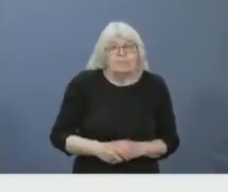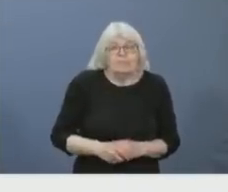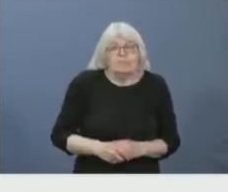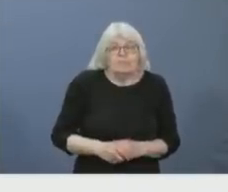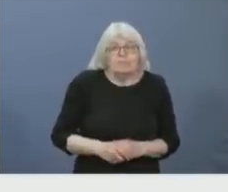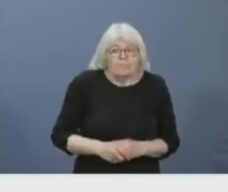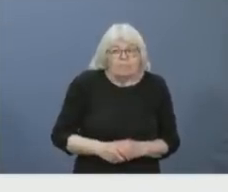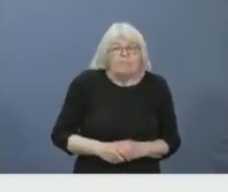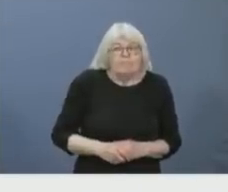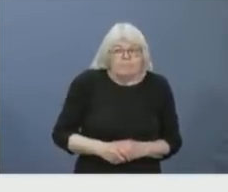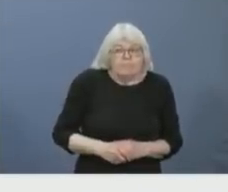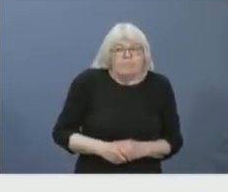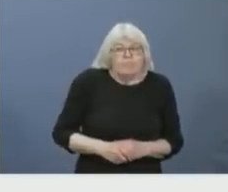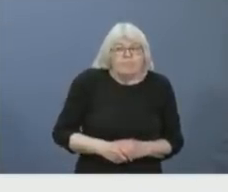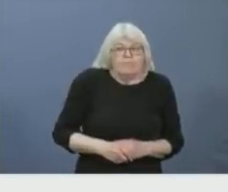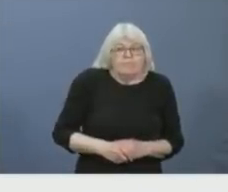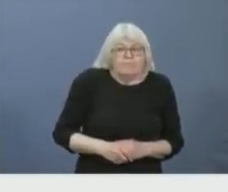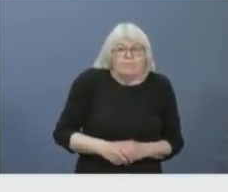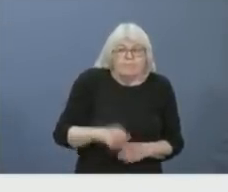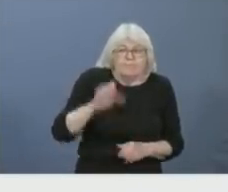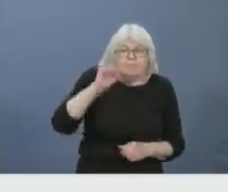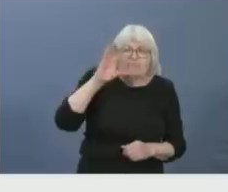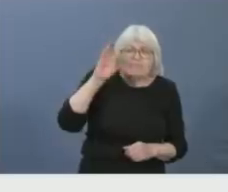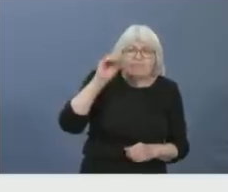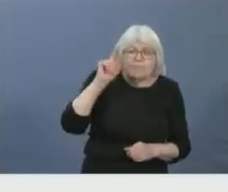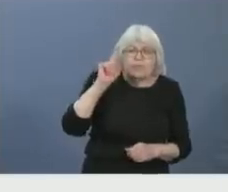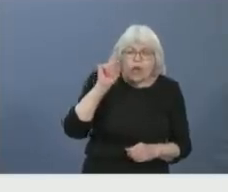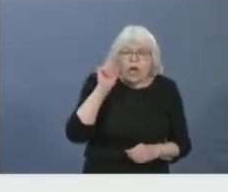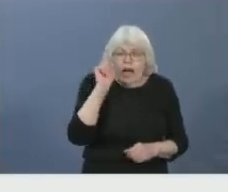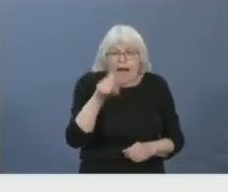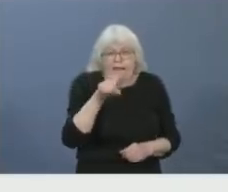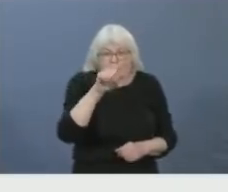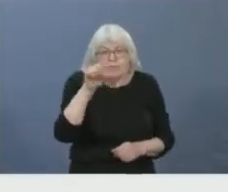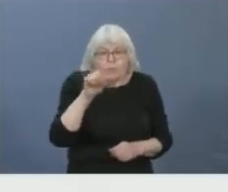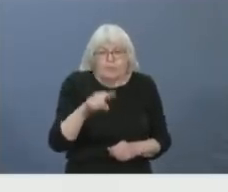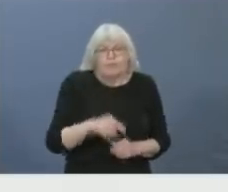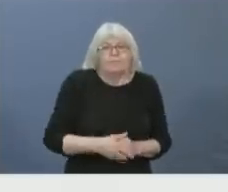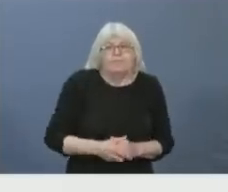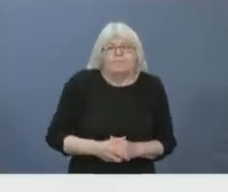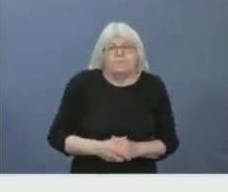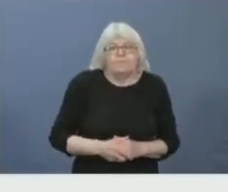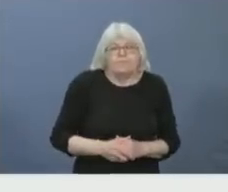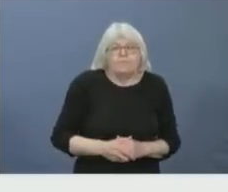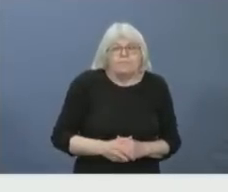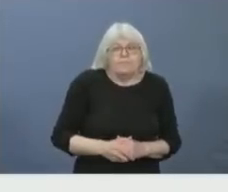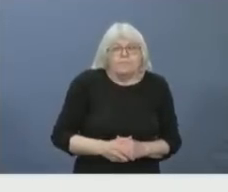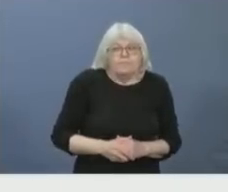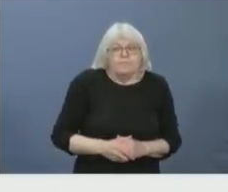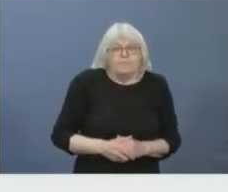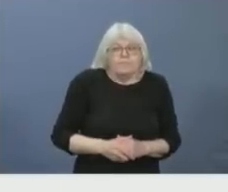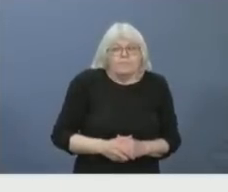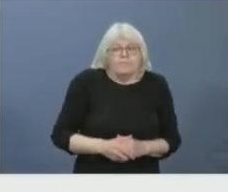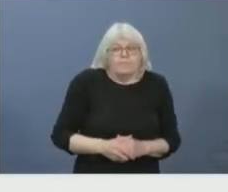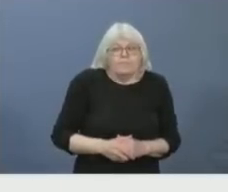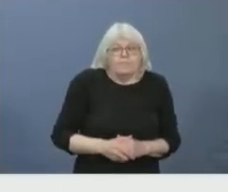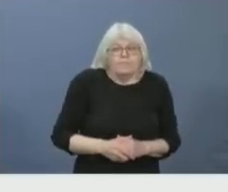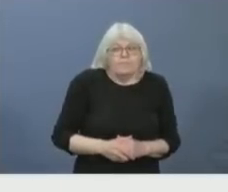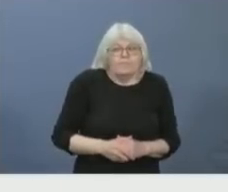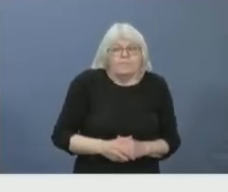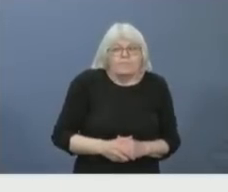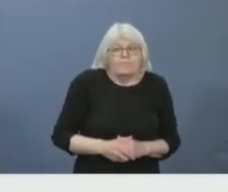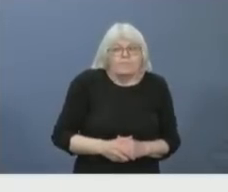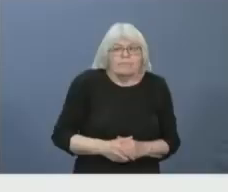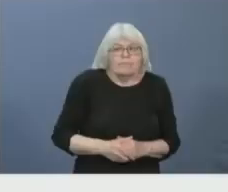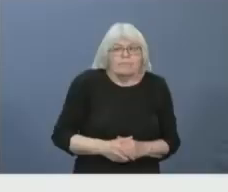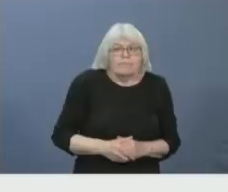Yes, it's also for Scott. It's from a colleague working on a different angle. She's wondering if training in Western Canada for